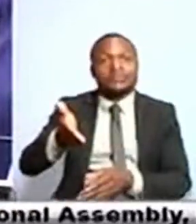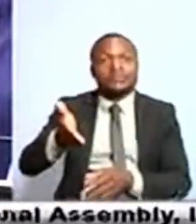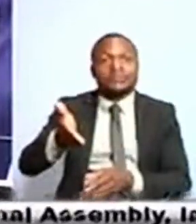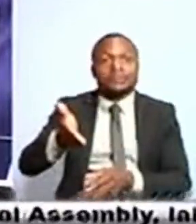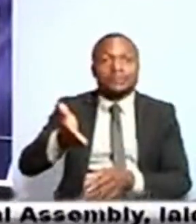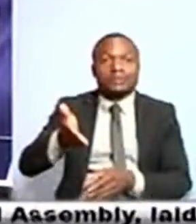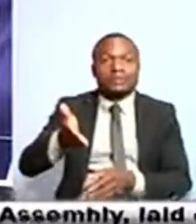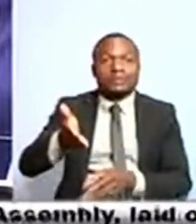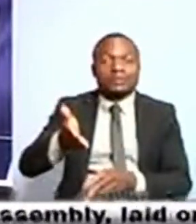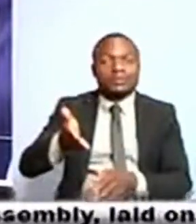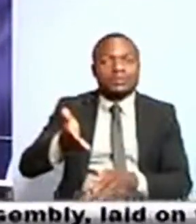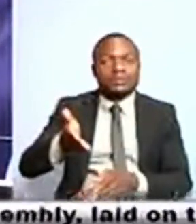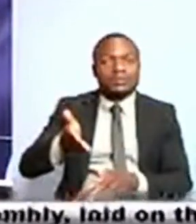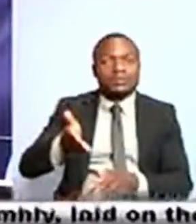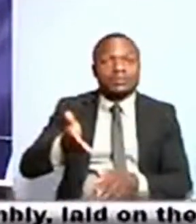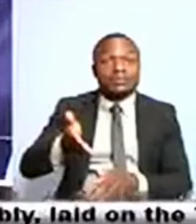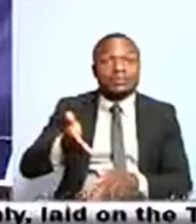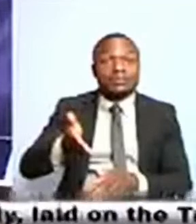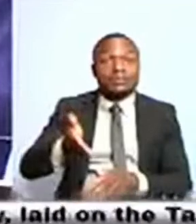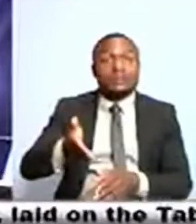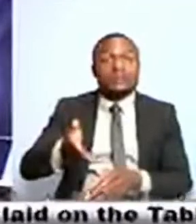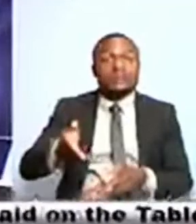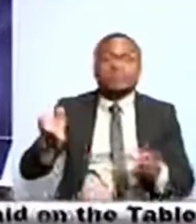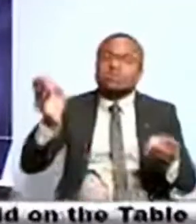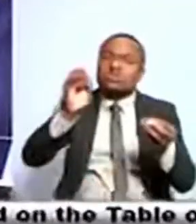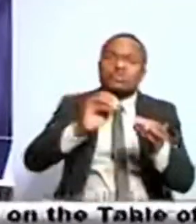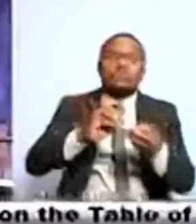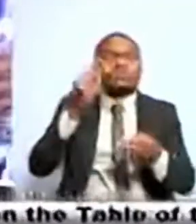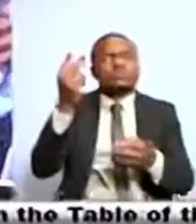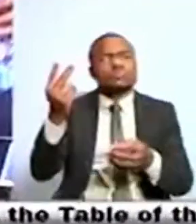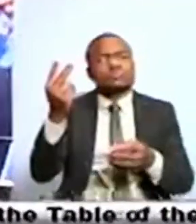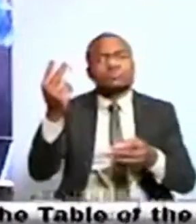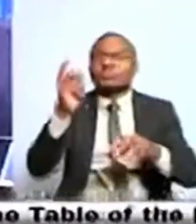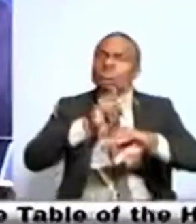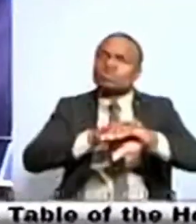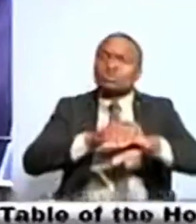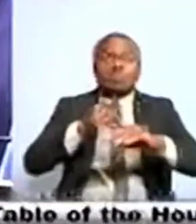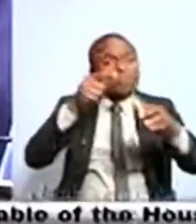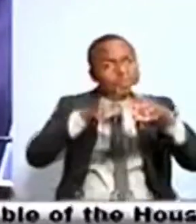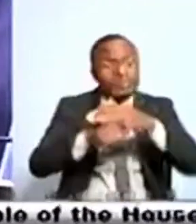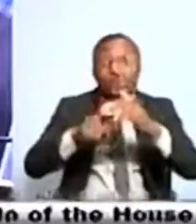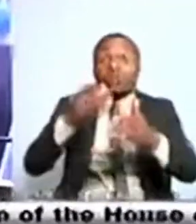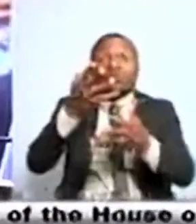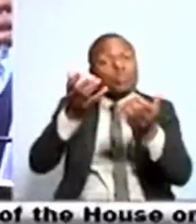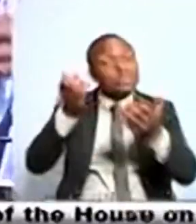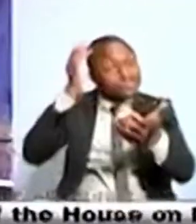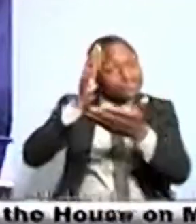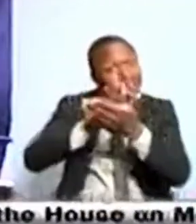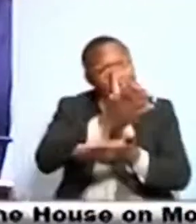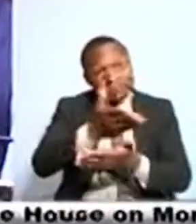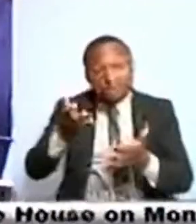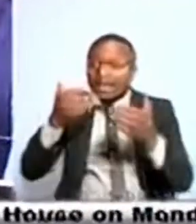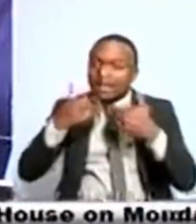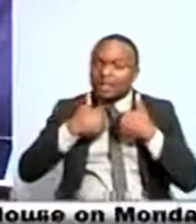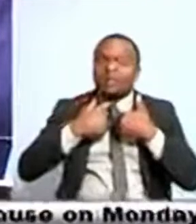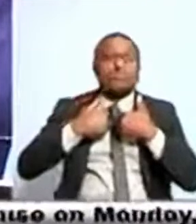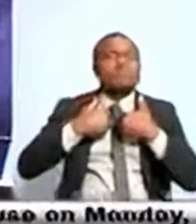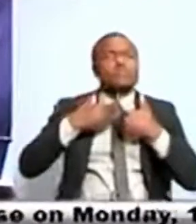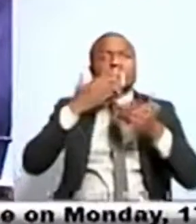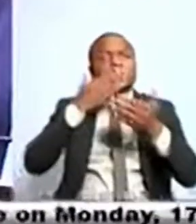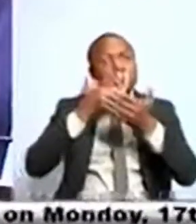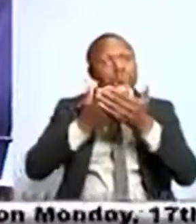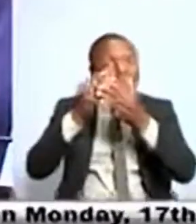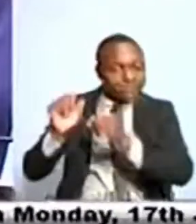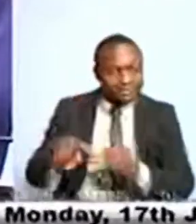fraud, double dipping. So we want to eliminate that by having a systematic